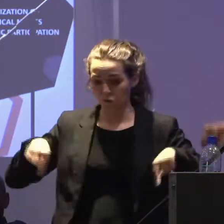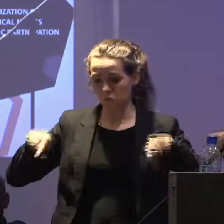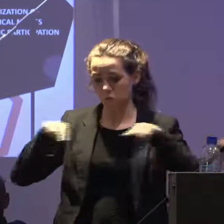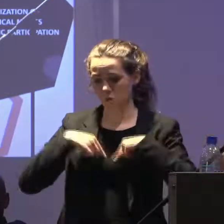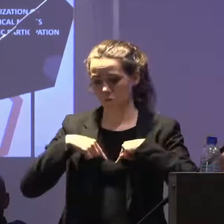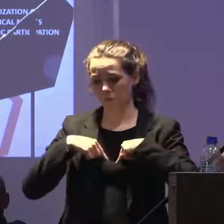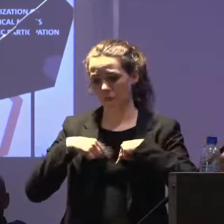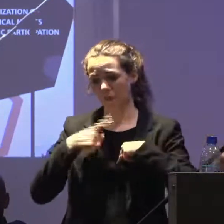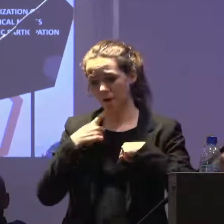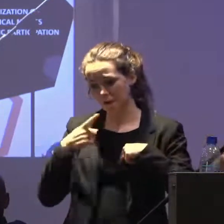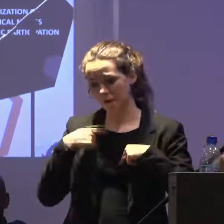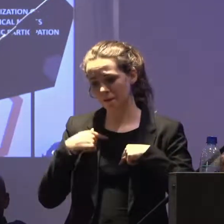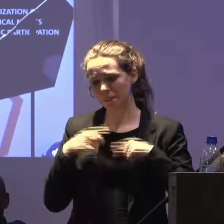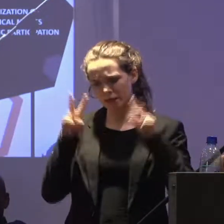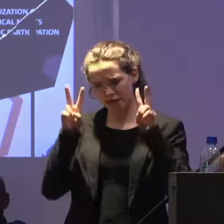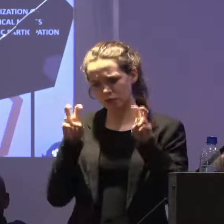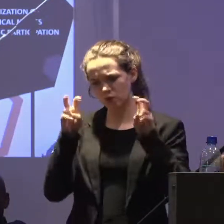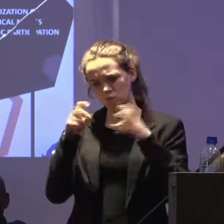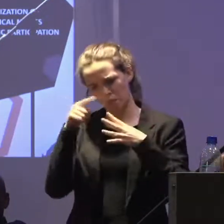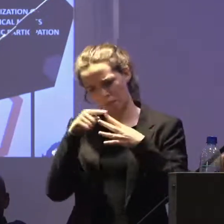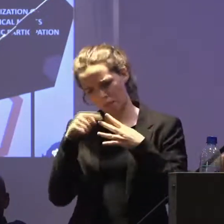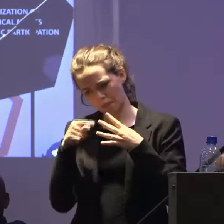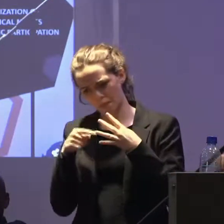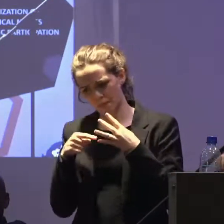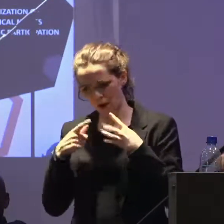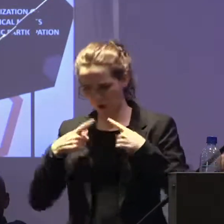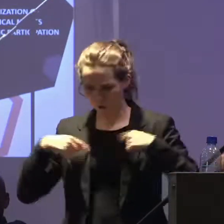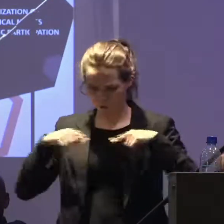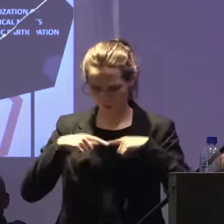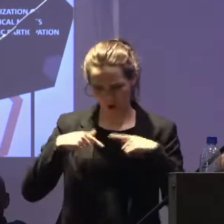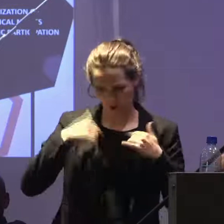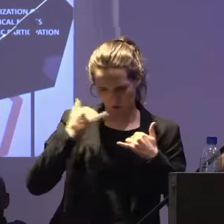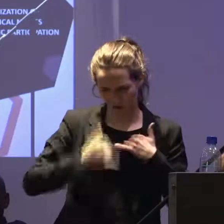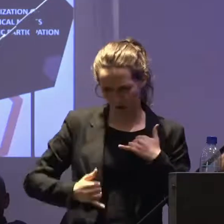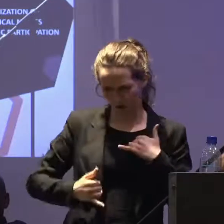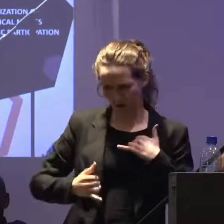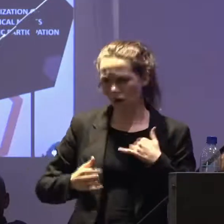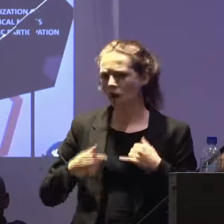then start pointing when we ourselves are wrong.